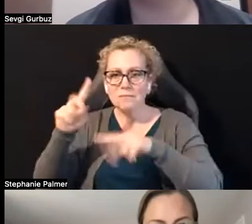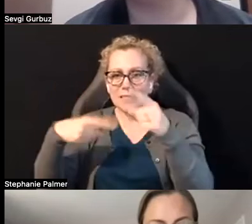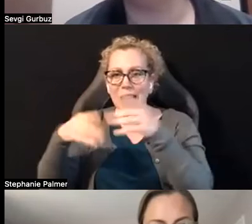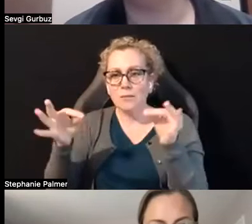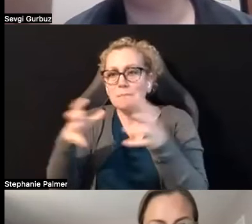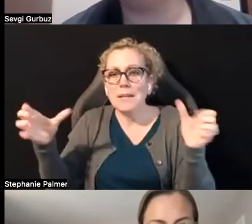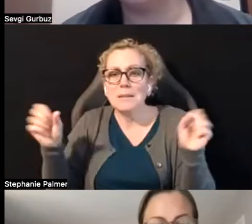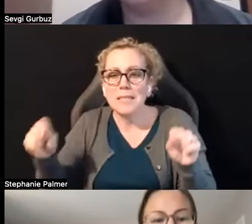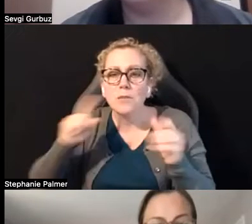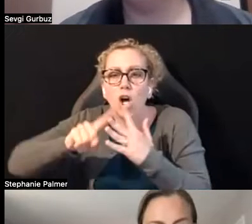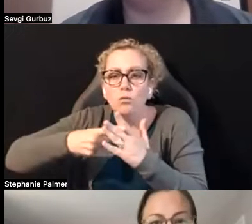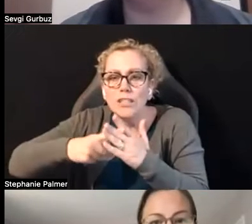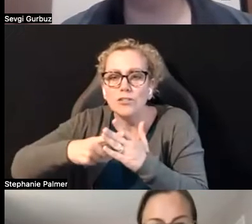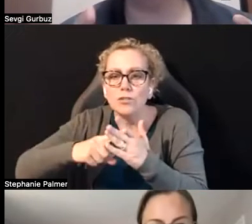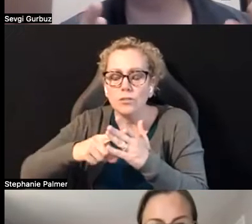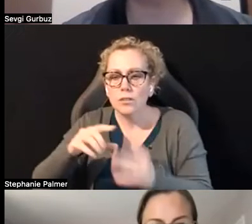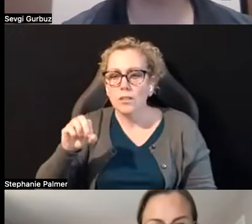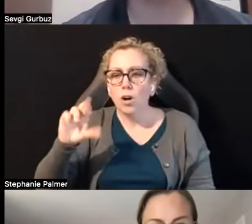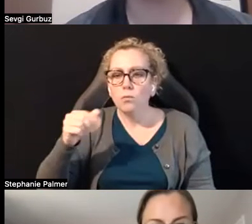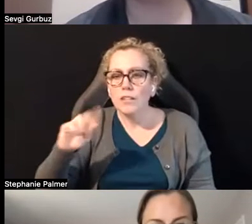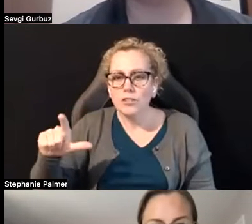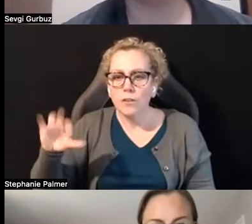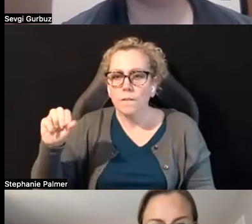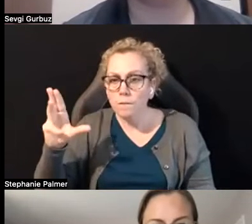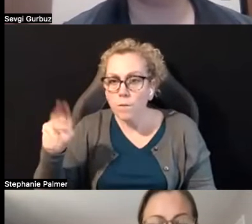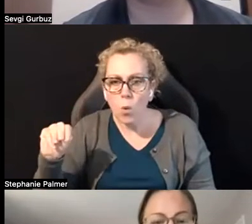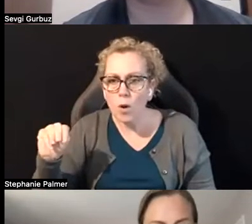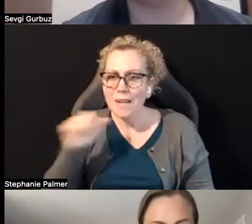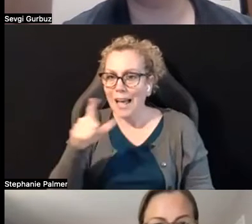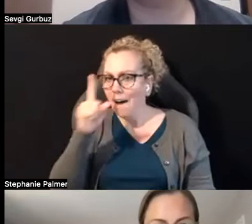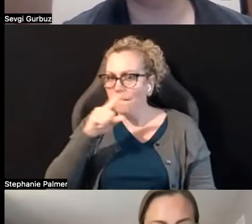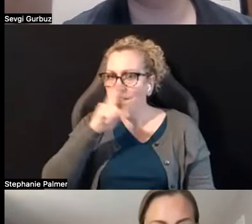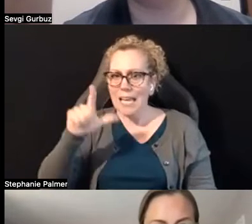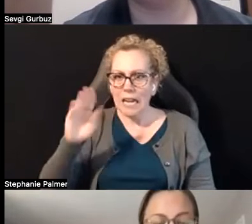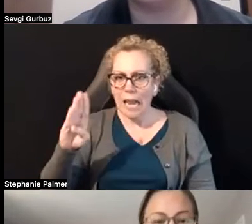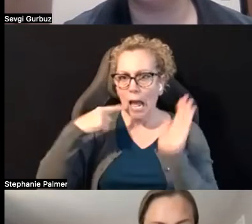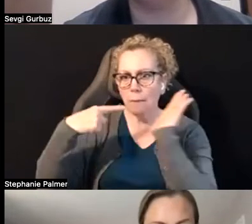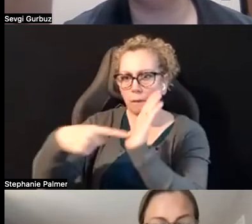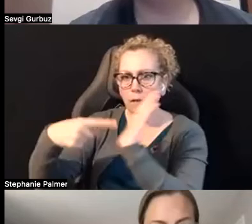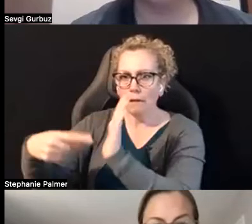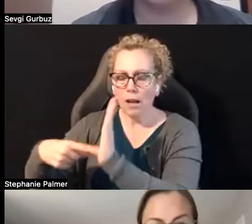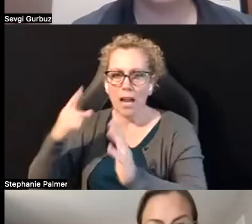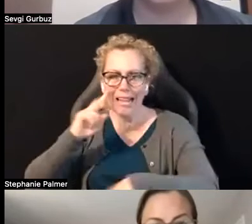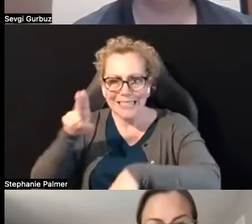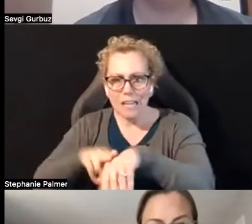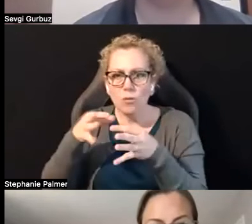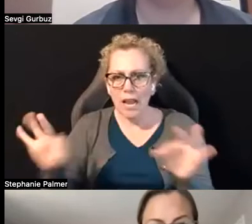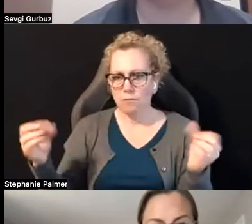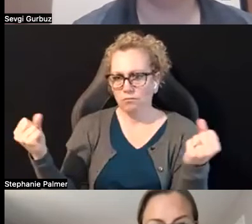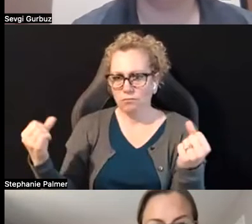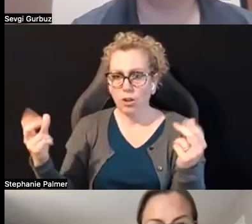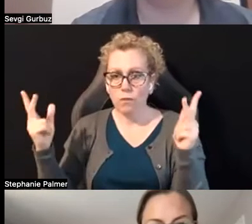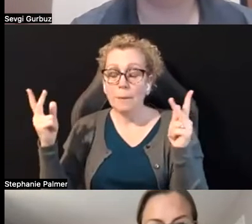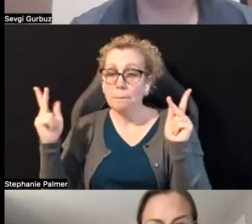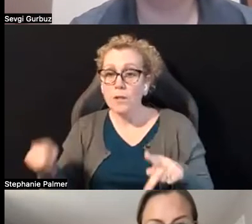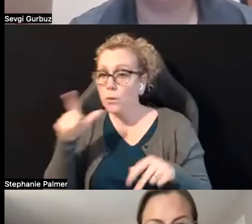its original form. If you think about the experiment as I've described it in my earlier slide, the person sitting down with